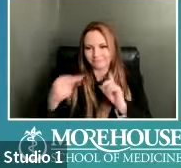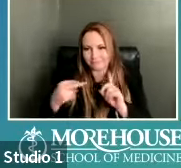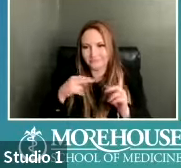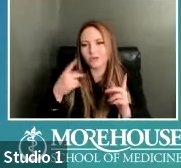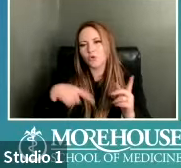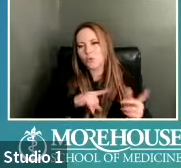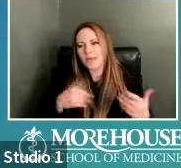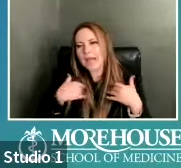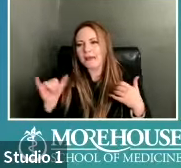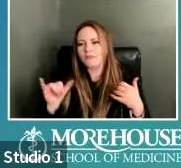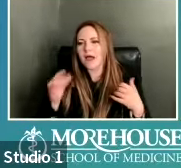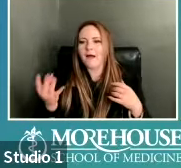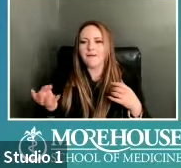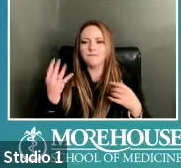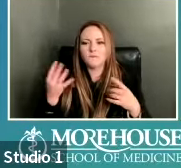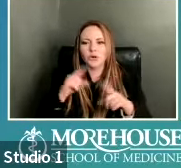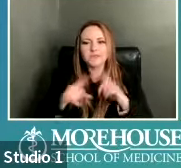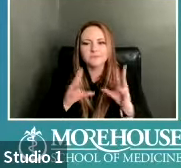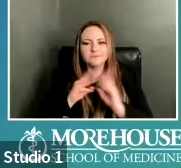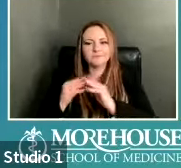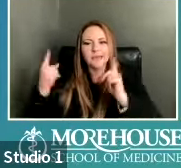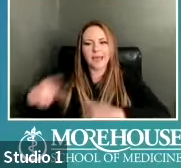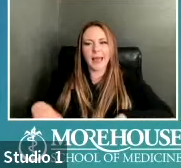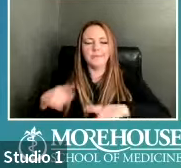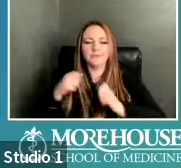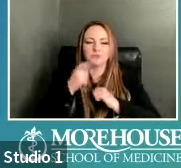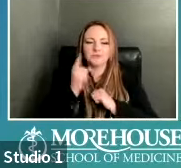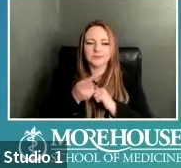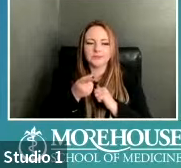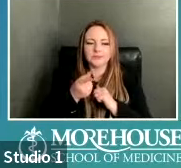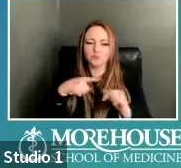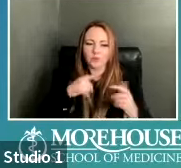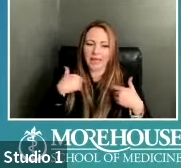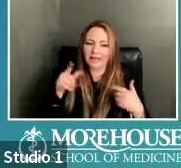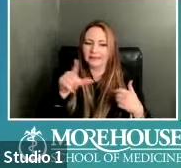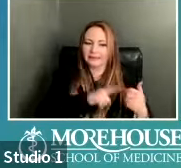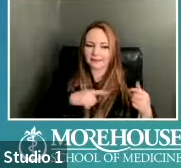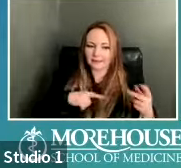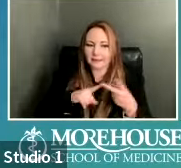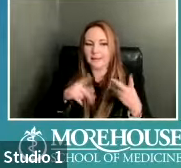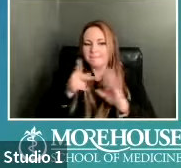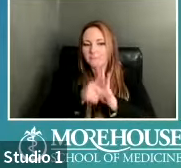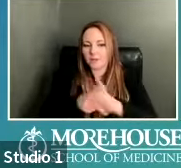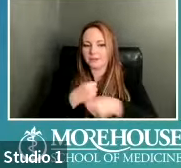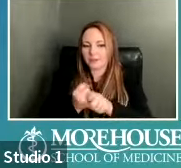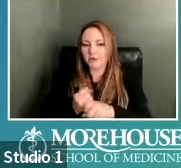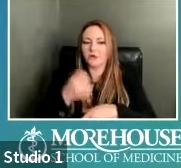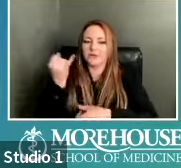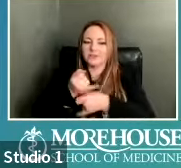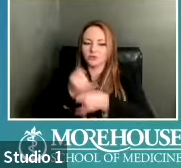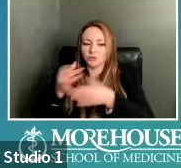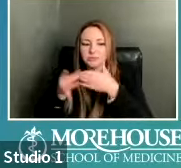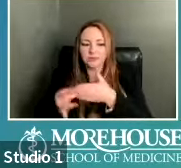4 different series that took place with this, and we had our legislators, policymakers, institutional leaders, and